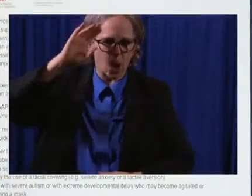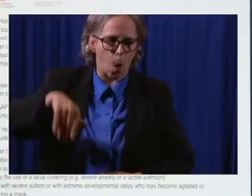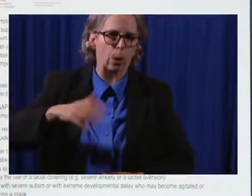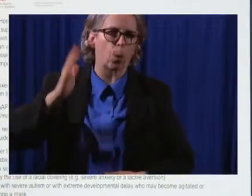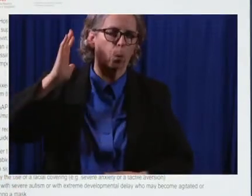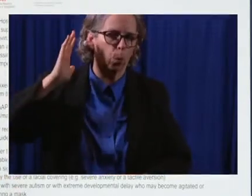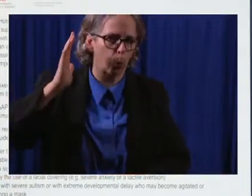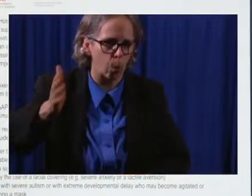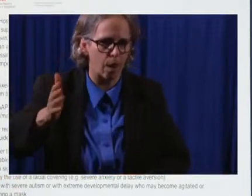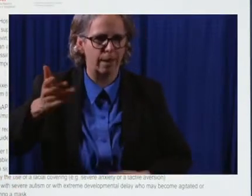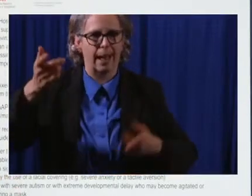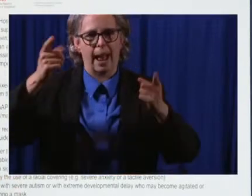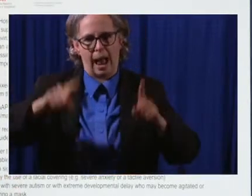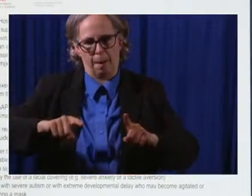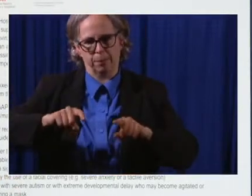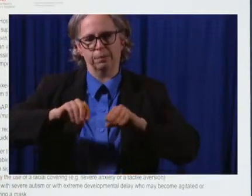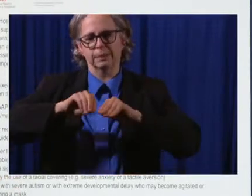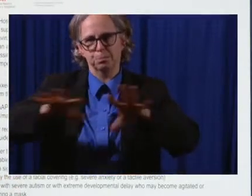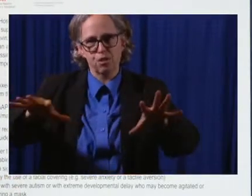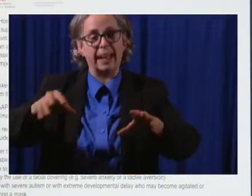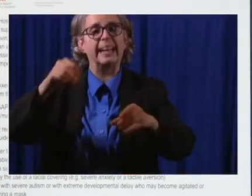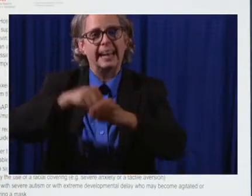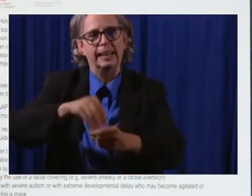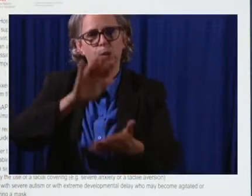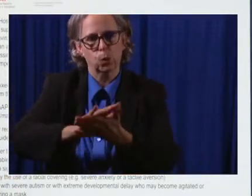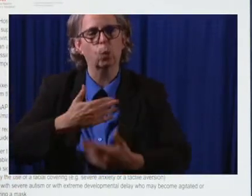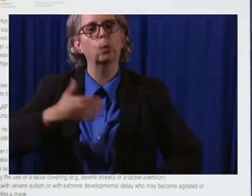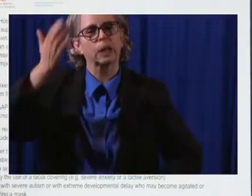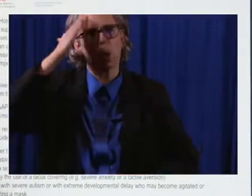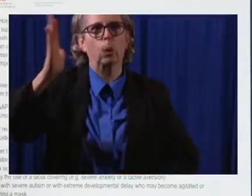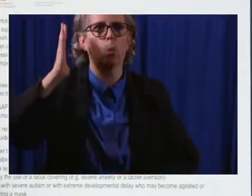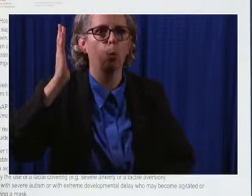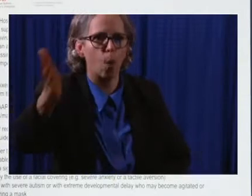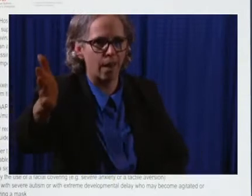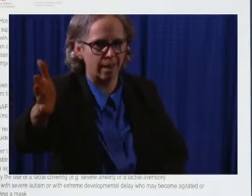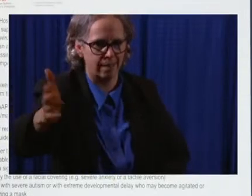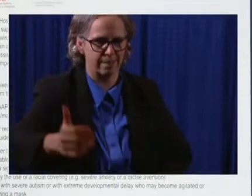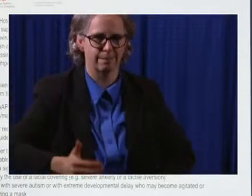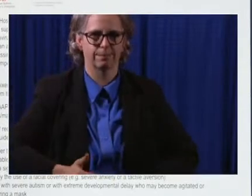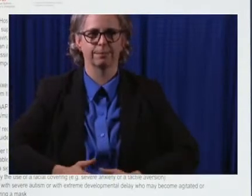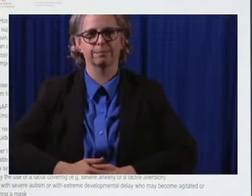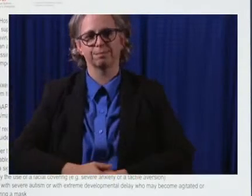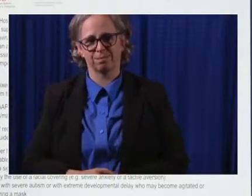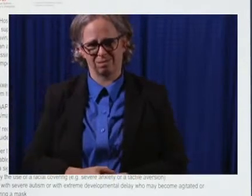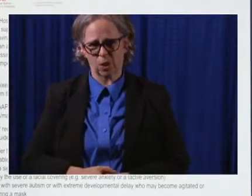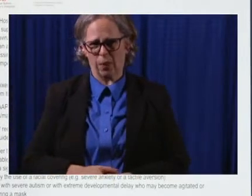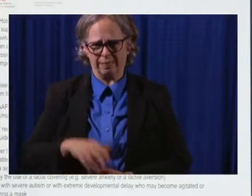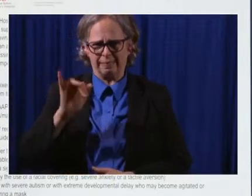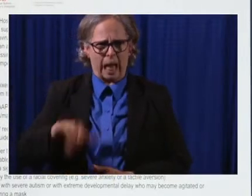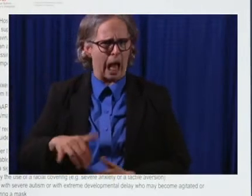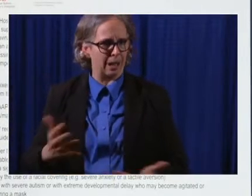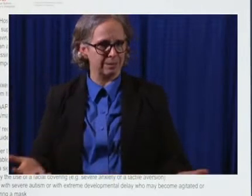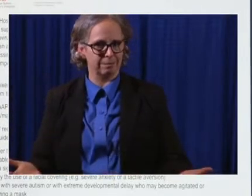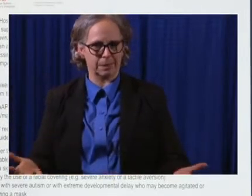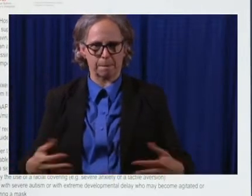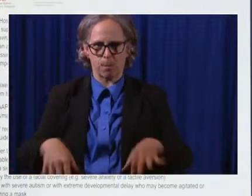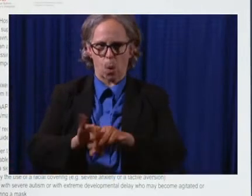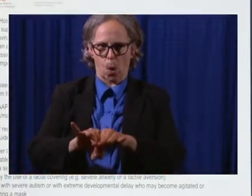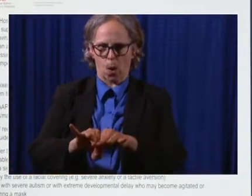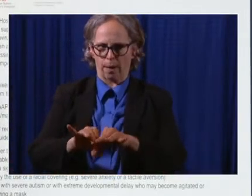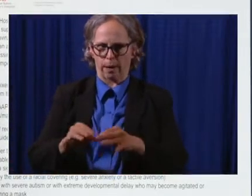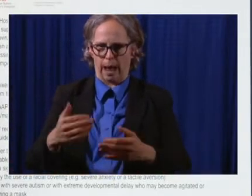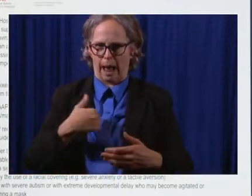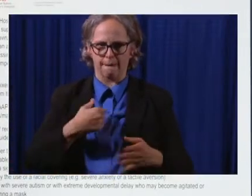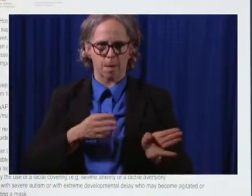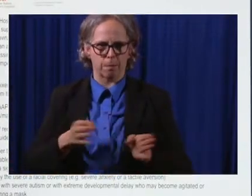that. And so I think it's so very, very important for those schools to have a plan now about what they do.